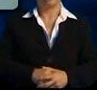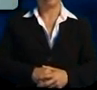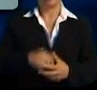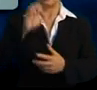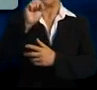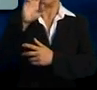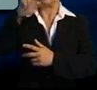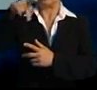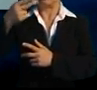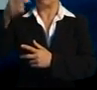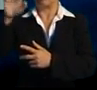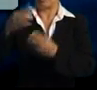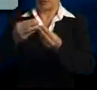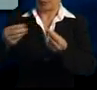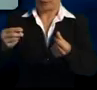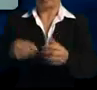sulfur powder,